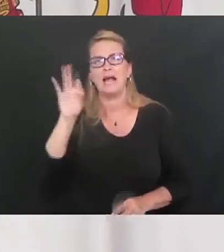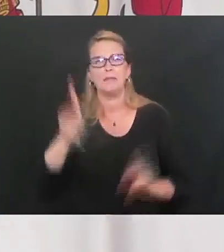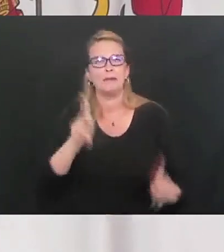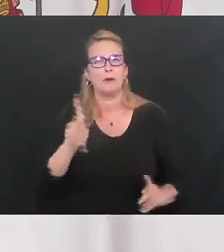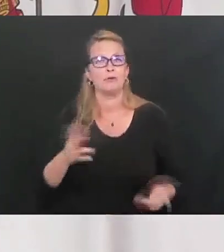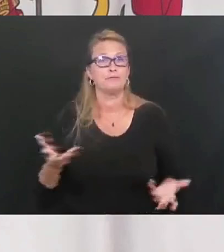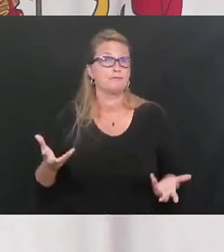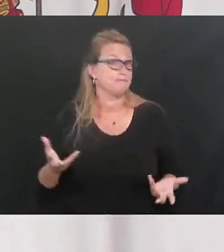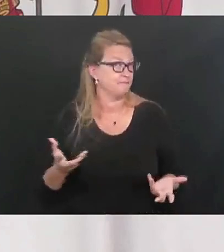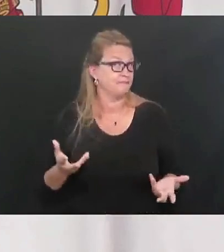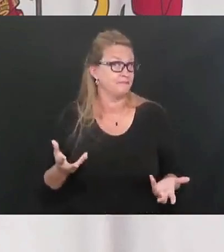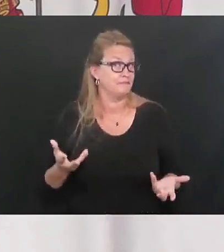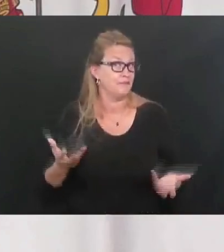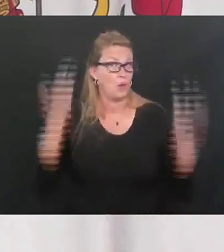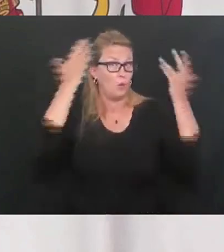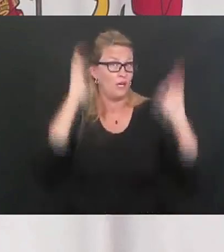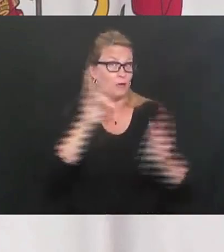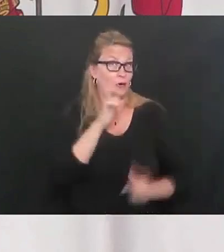don't know who it's going to be.